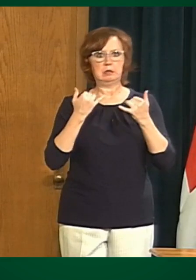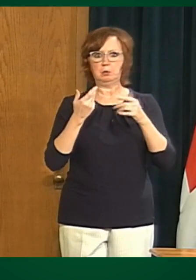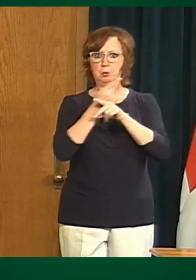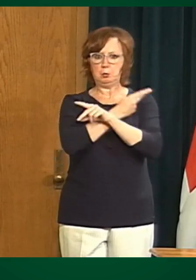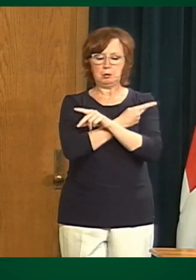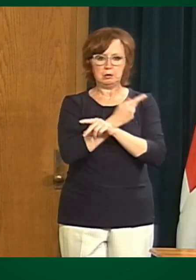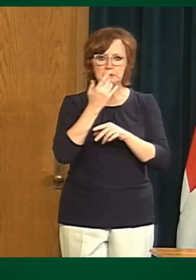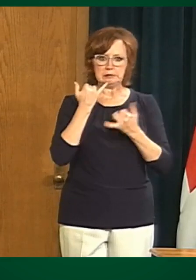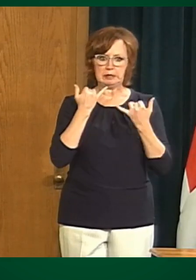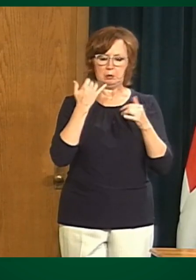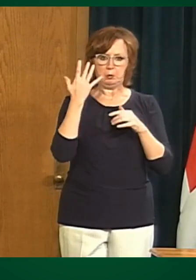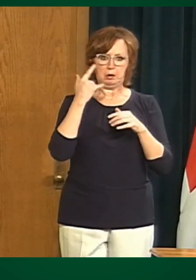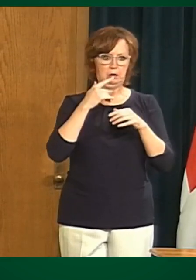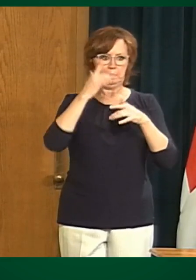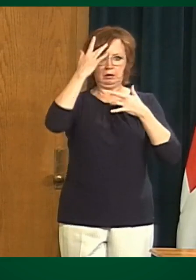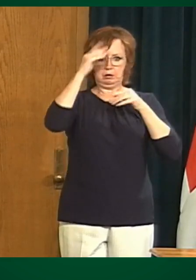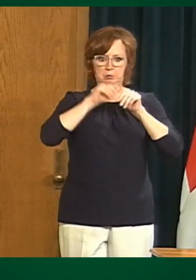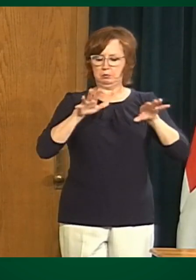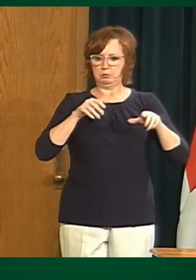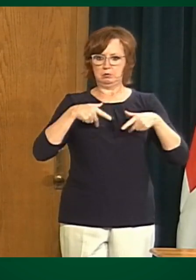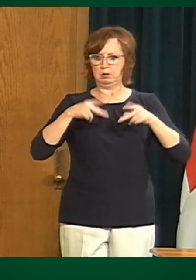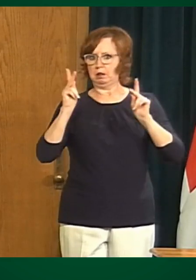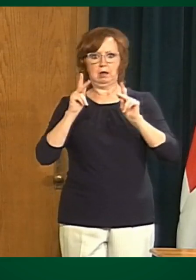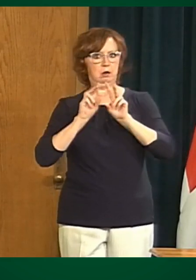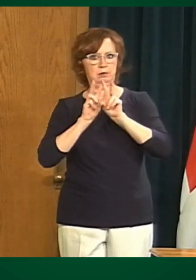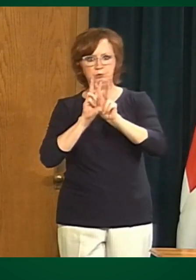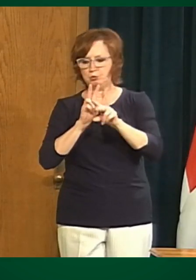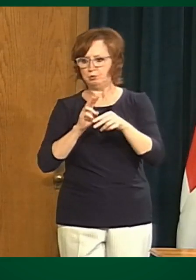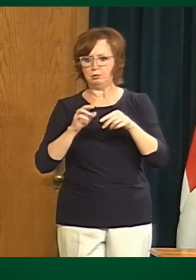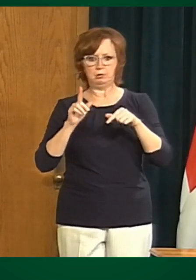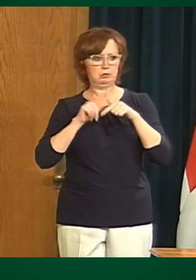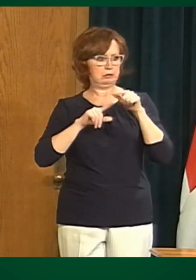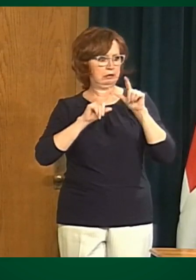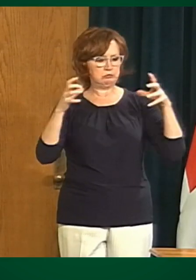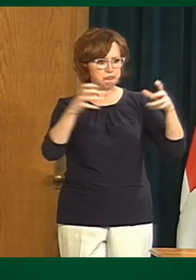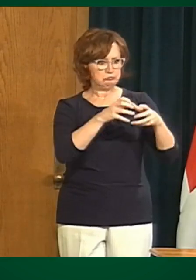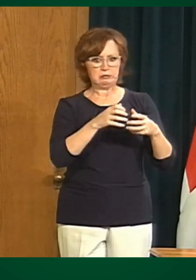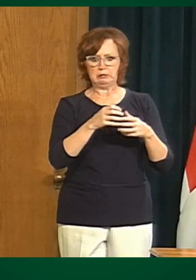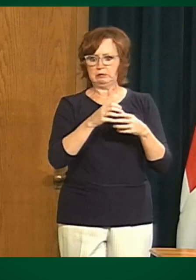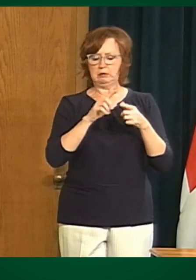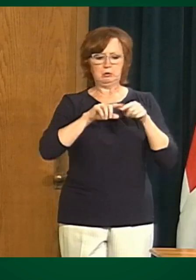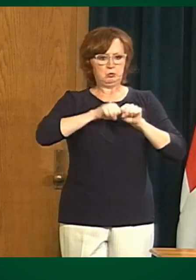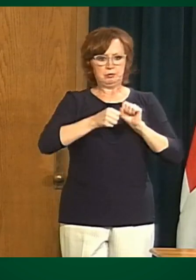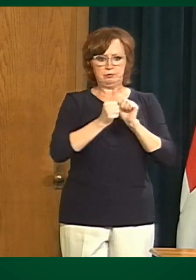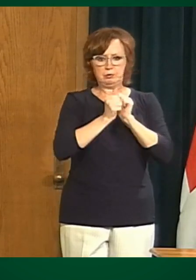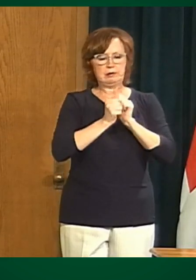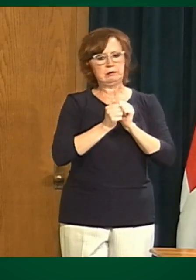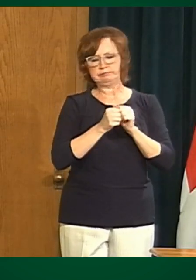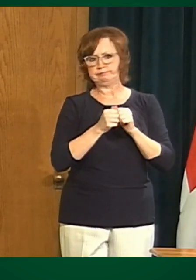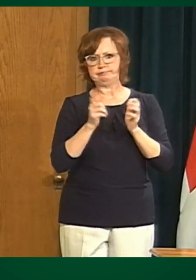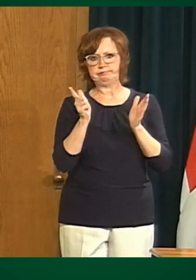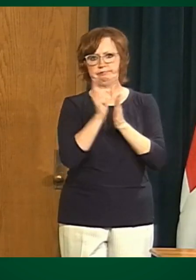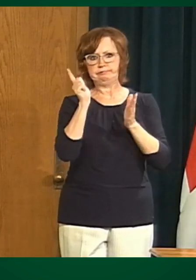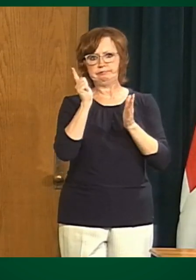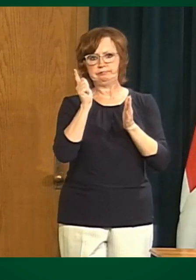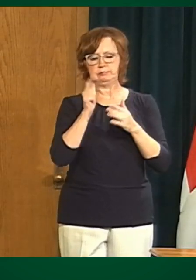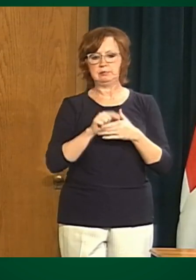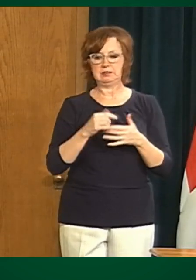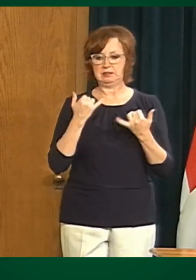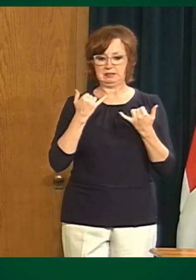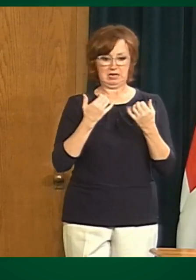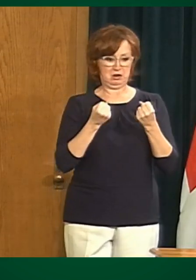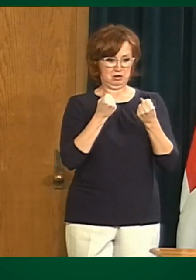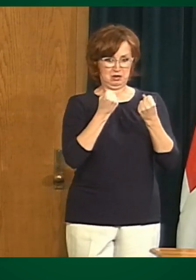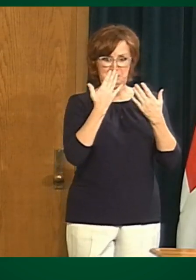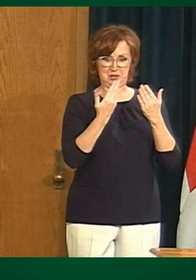able to gather together to grieve as they normally may. Today, almost all of the new cases are results of